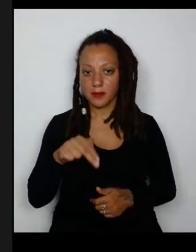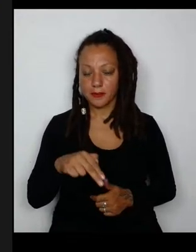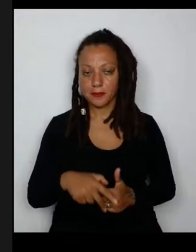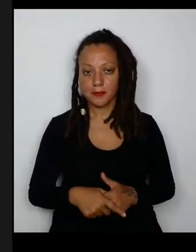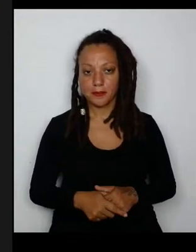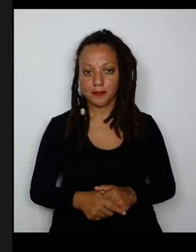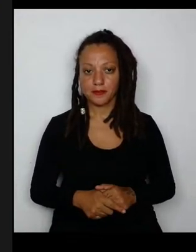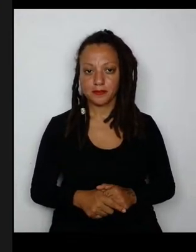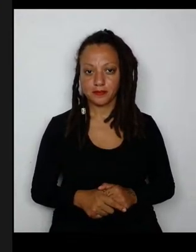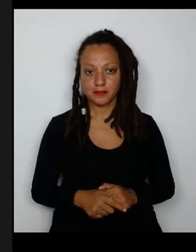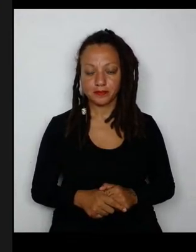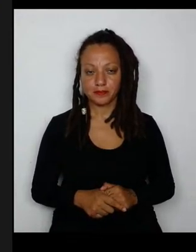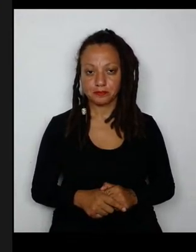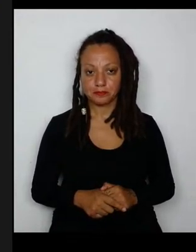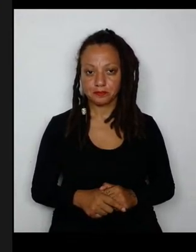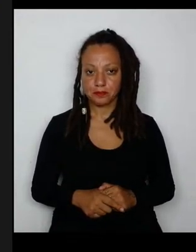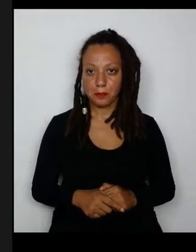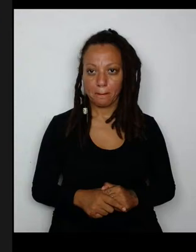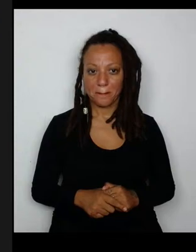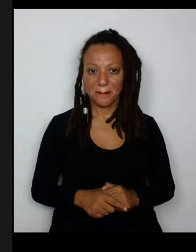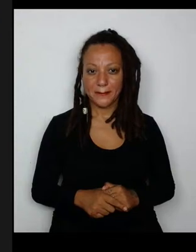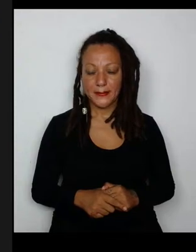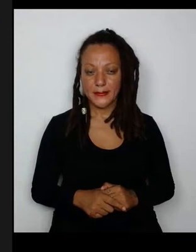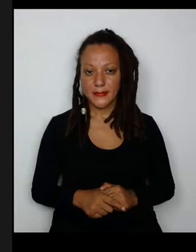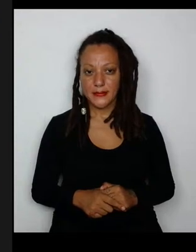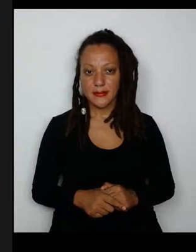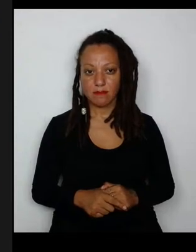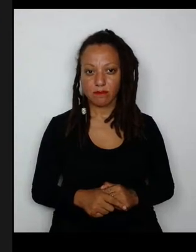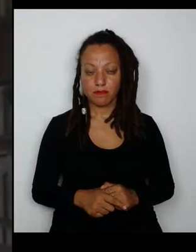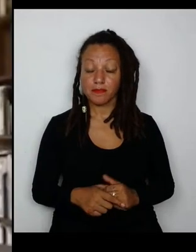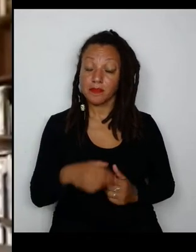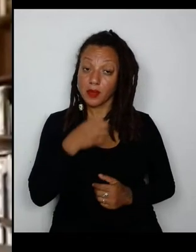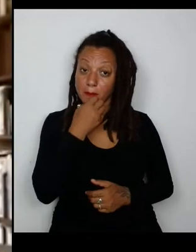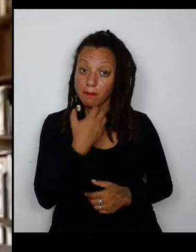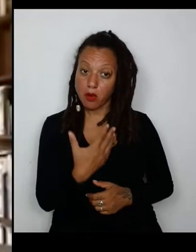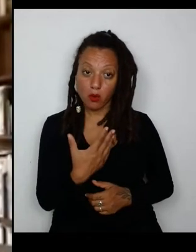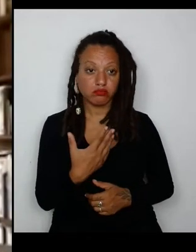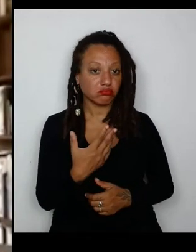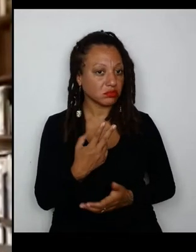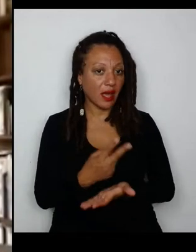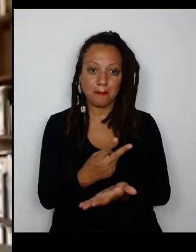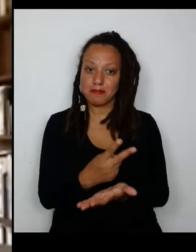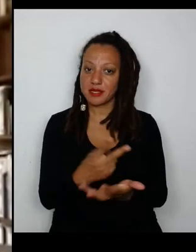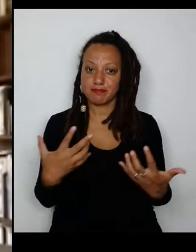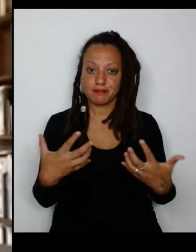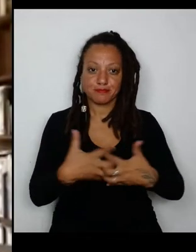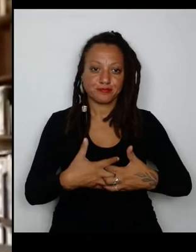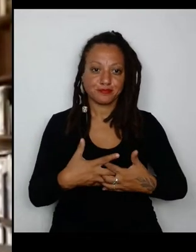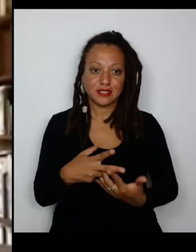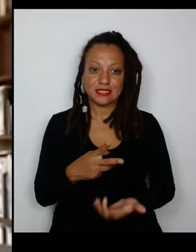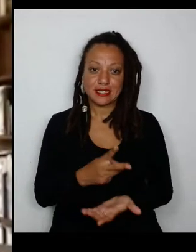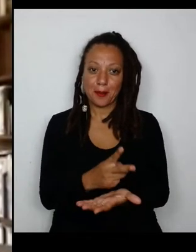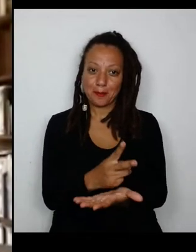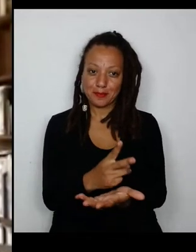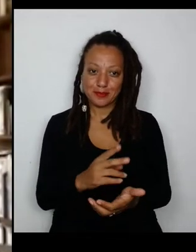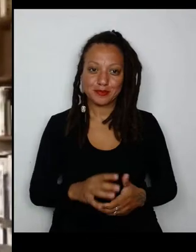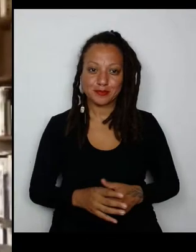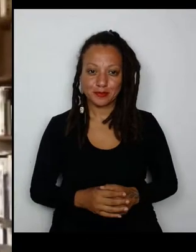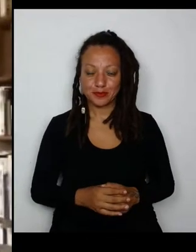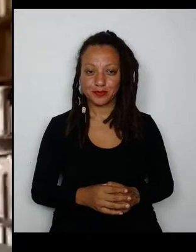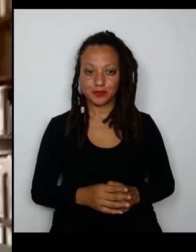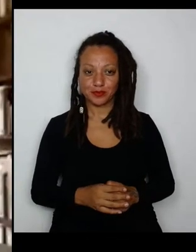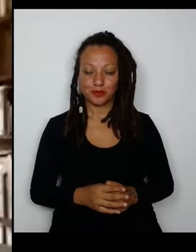really from very early on so he uh published some art